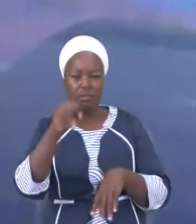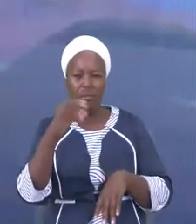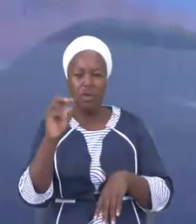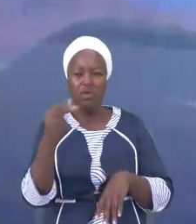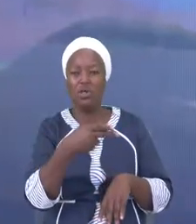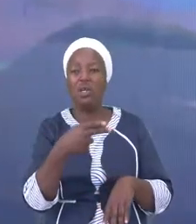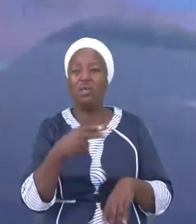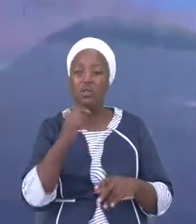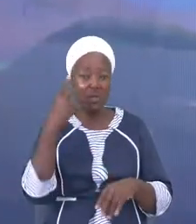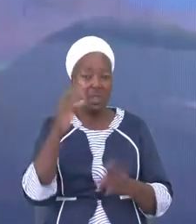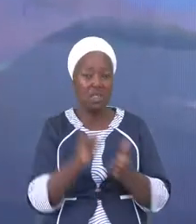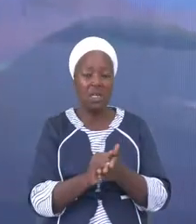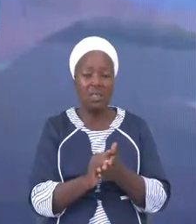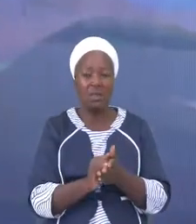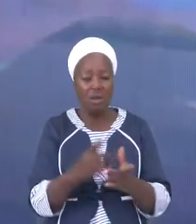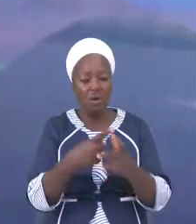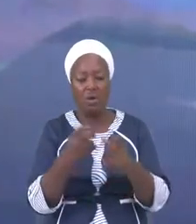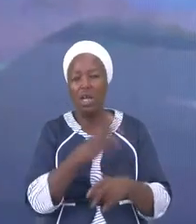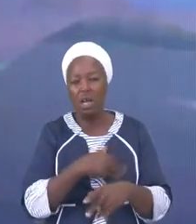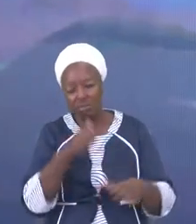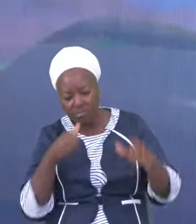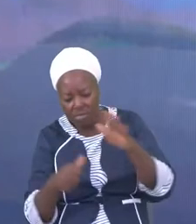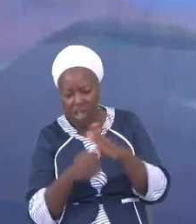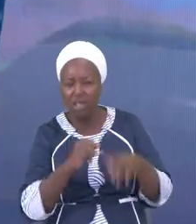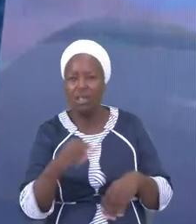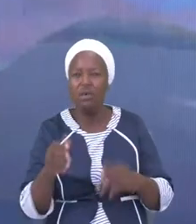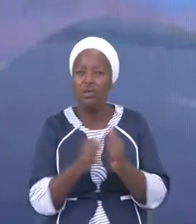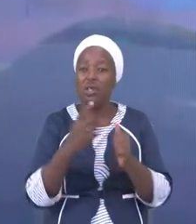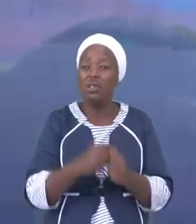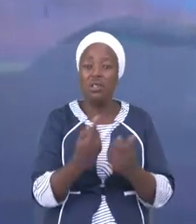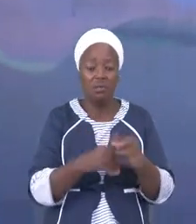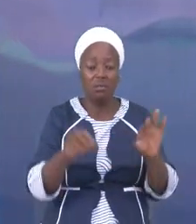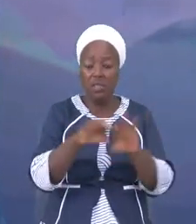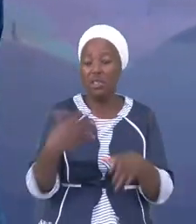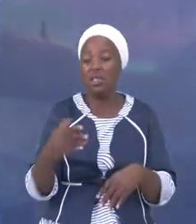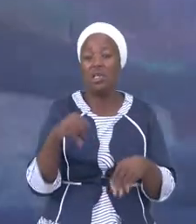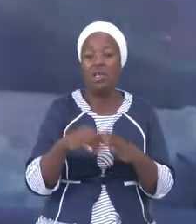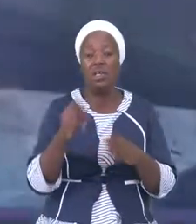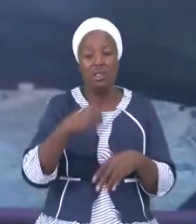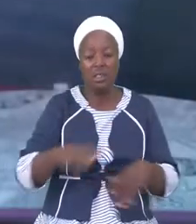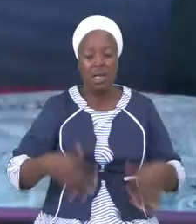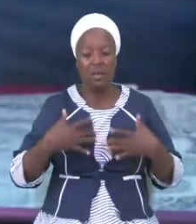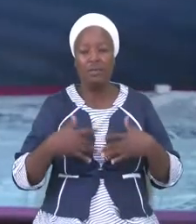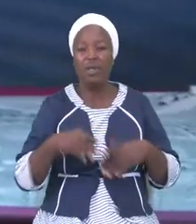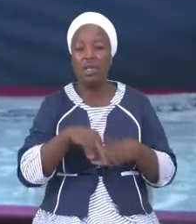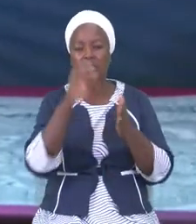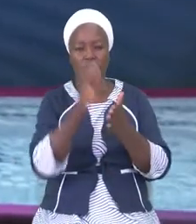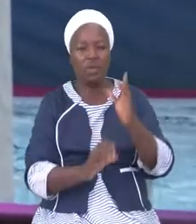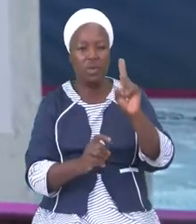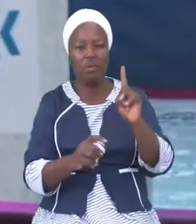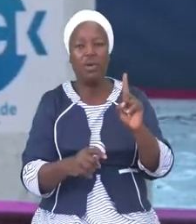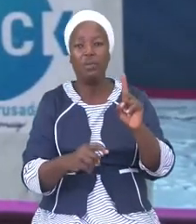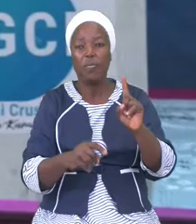running and hiding was the major thing in his life. In chapter 1, he was